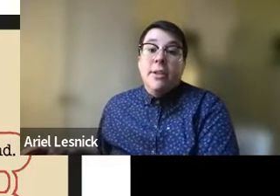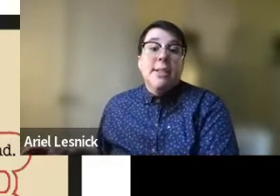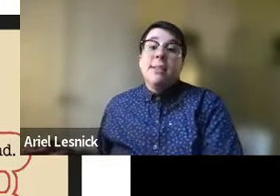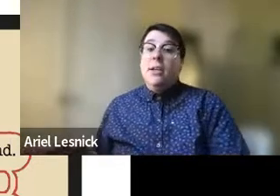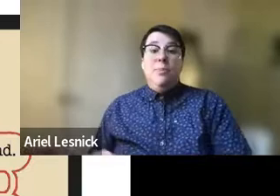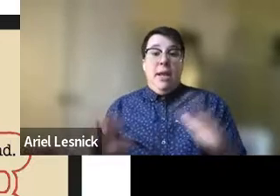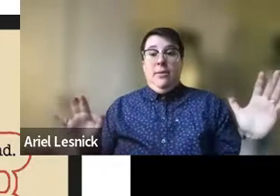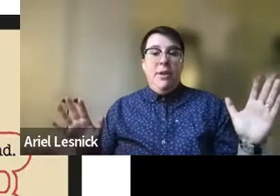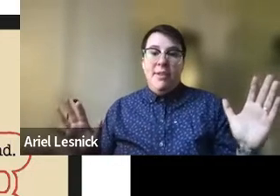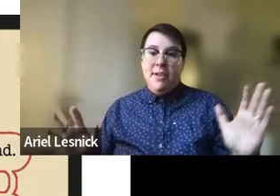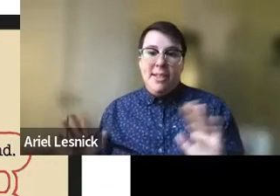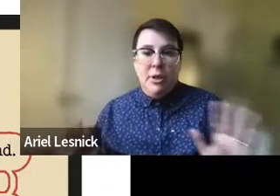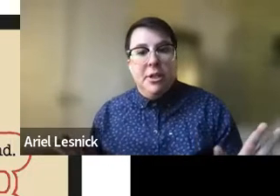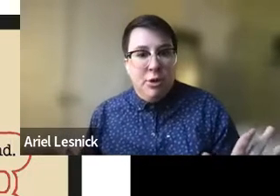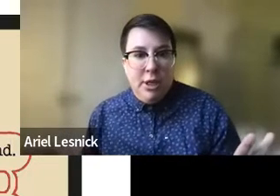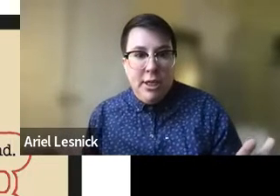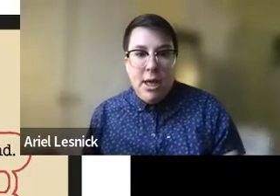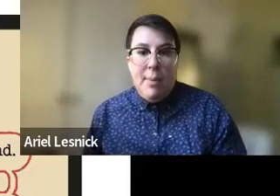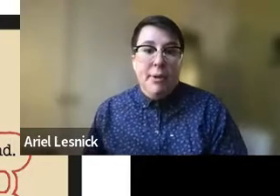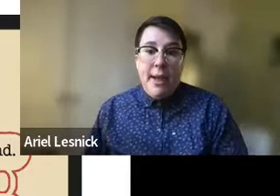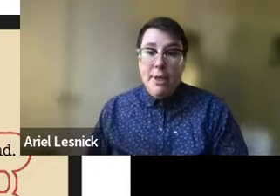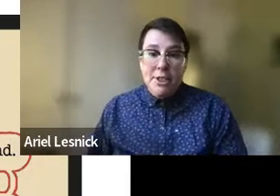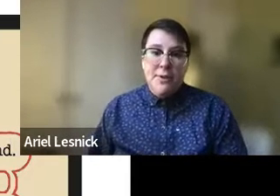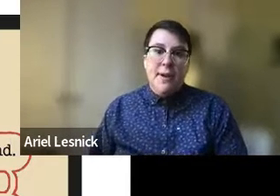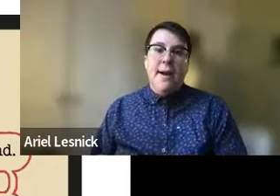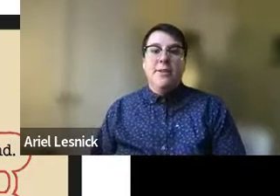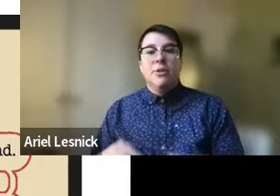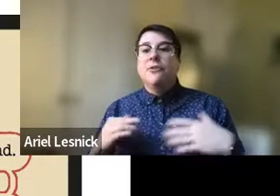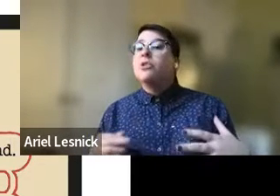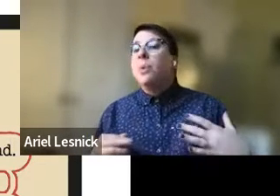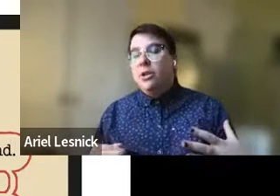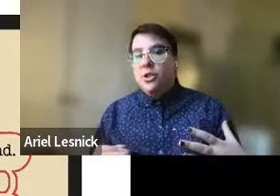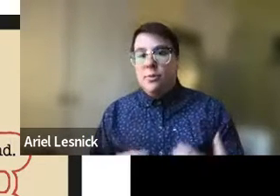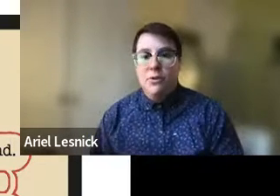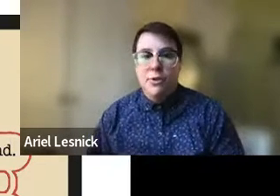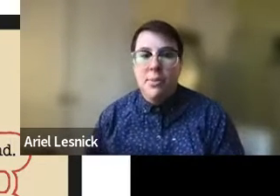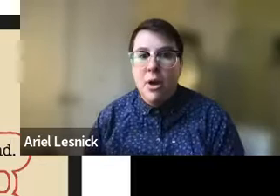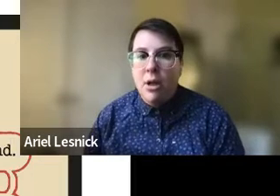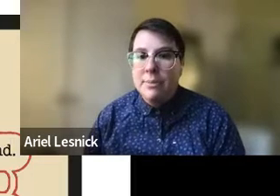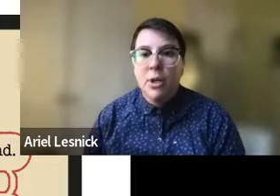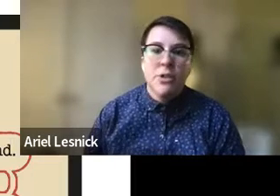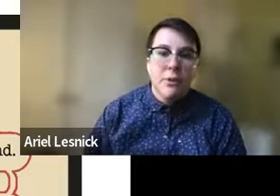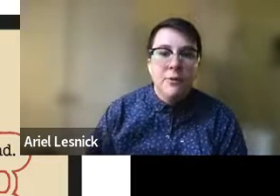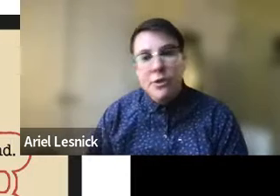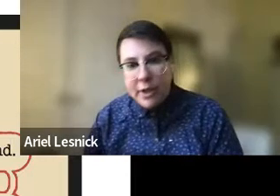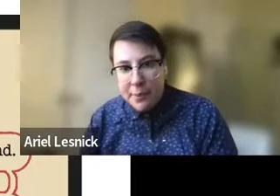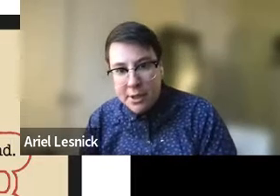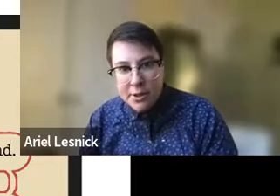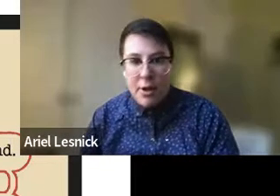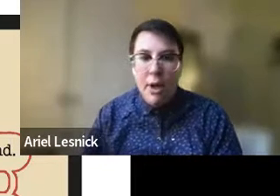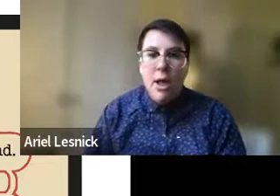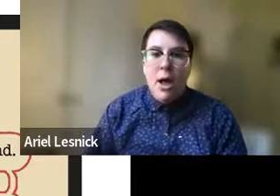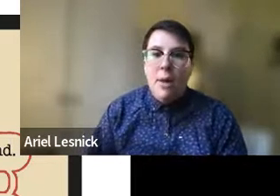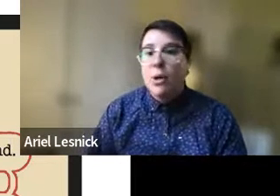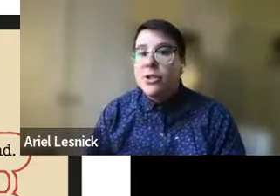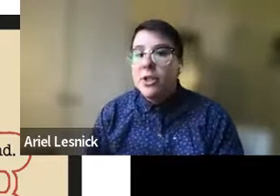And there exists a debate within the disability community about language. So the first push was for something called person first language.